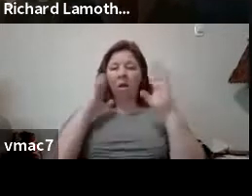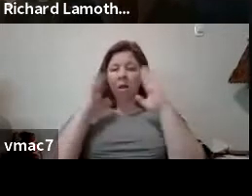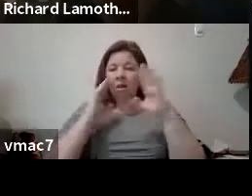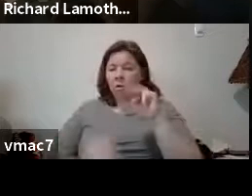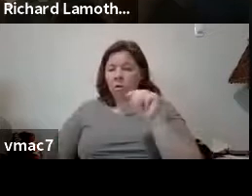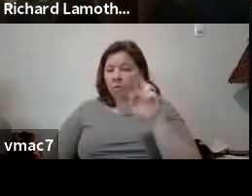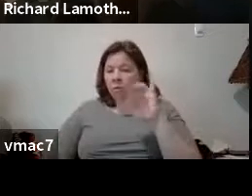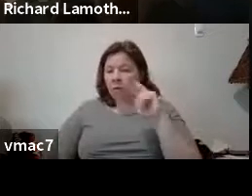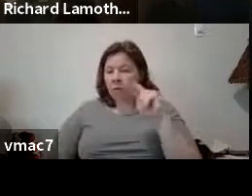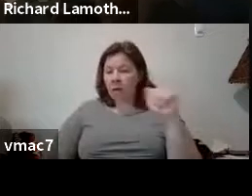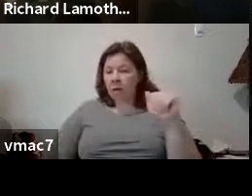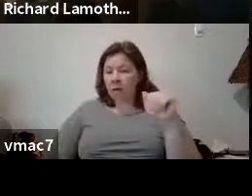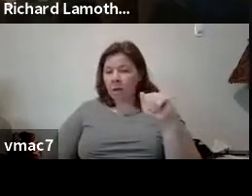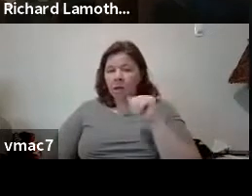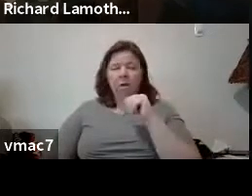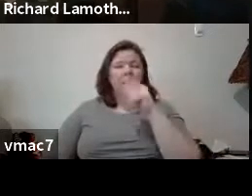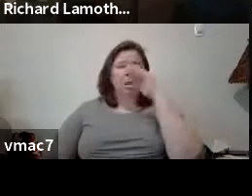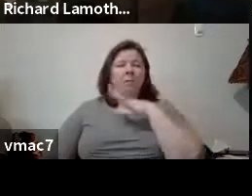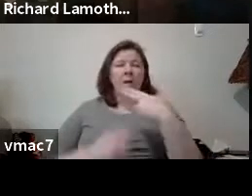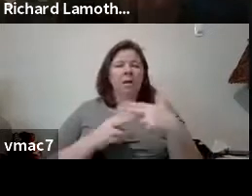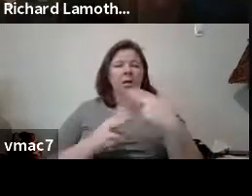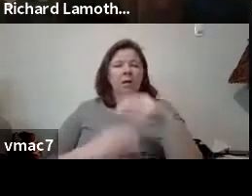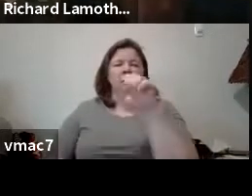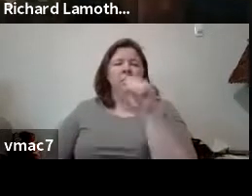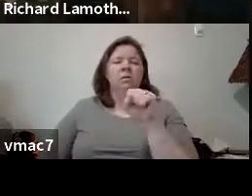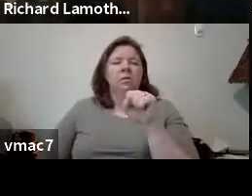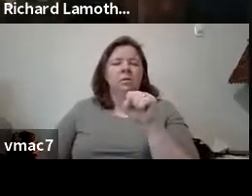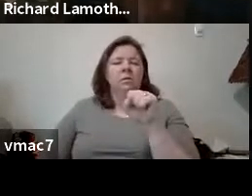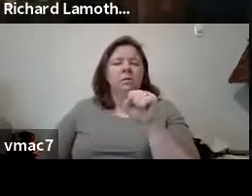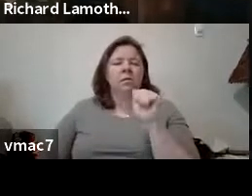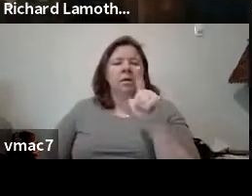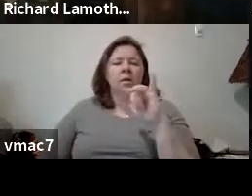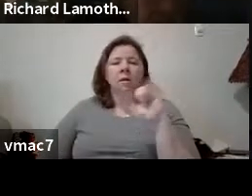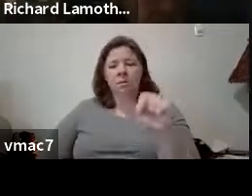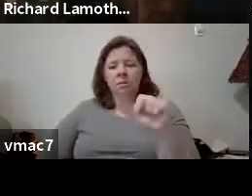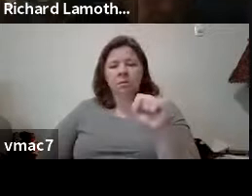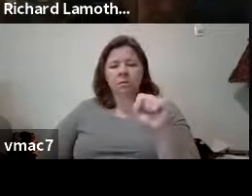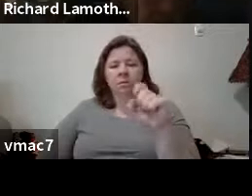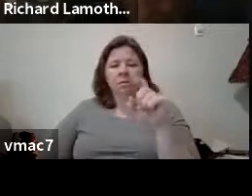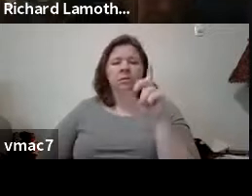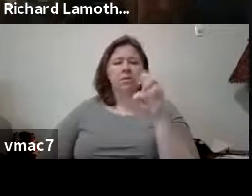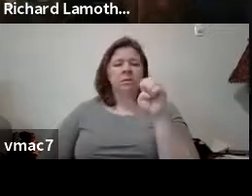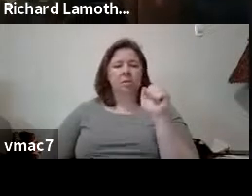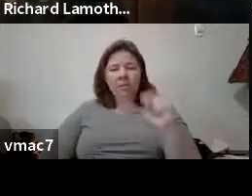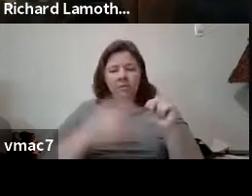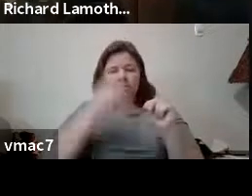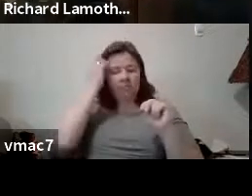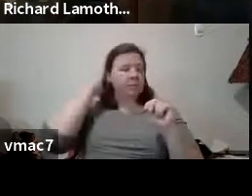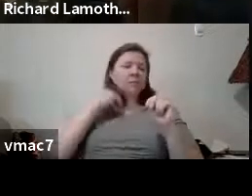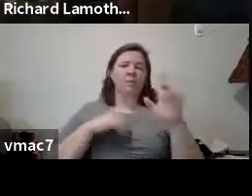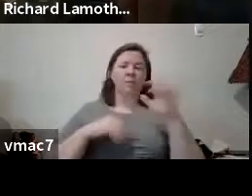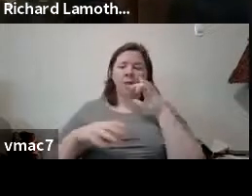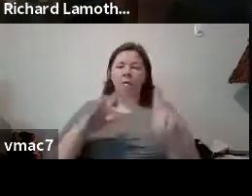speaking? Celestine. Oh, Celestine. There we go. Hello. Sorry, it took me a while to see you pop up